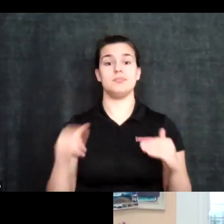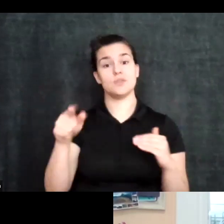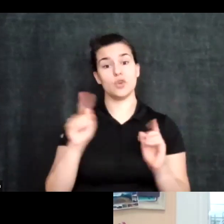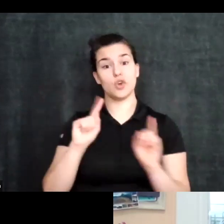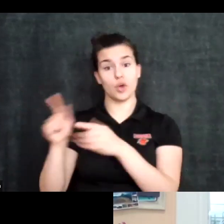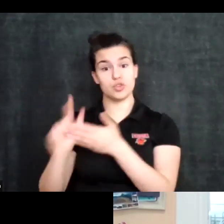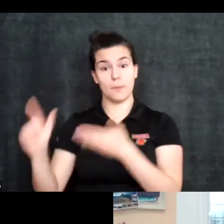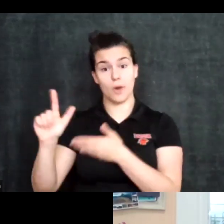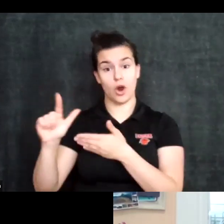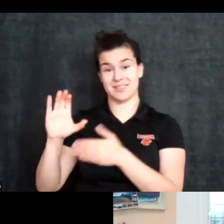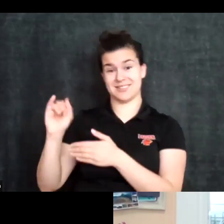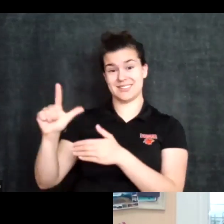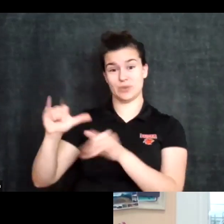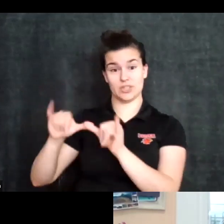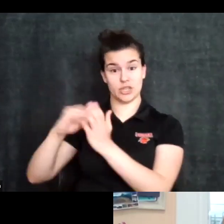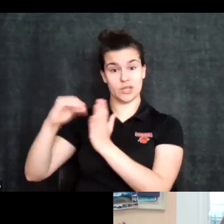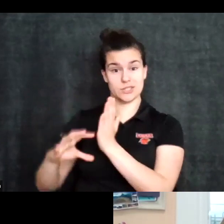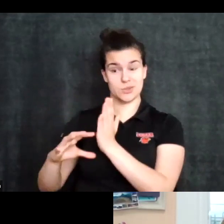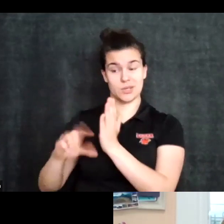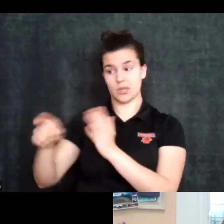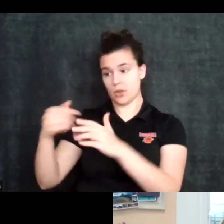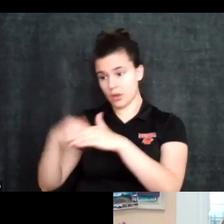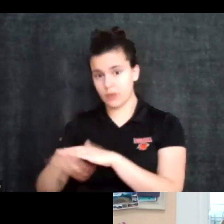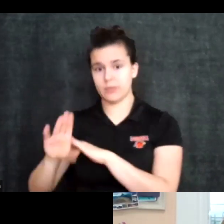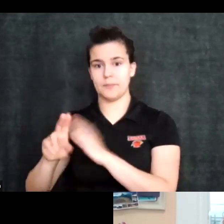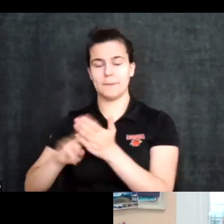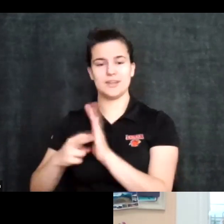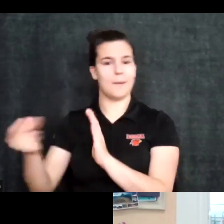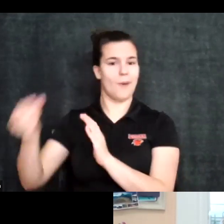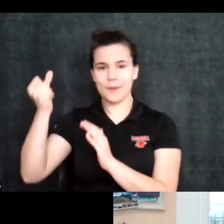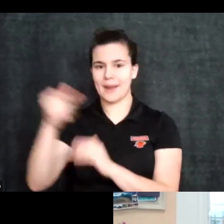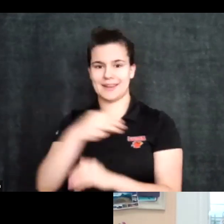at Lamar, you automatically become a member of the local engineering